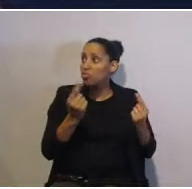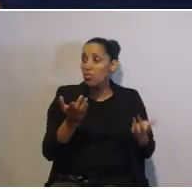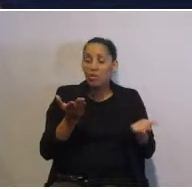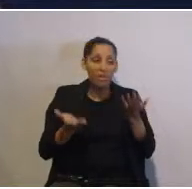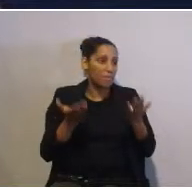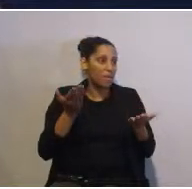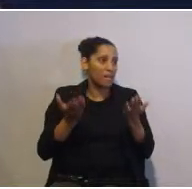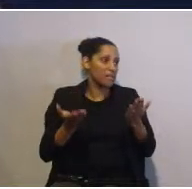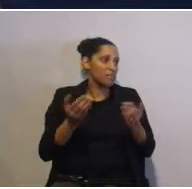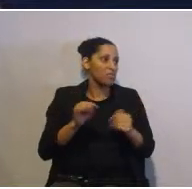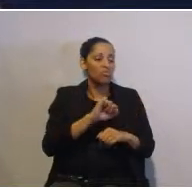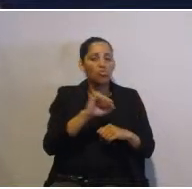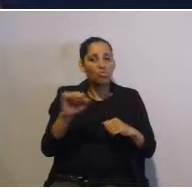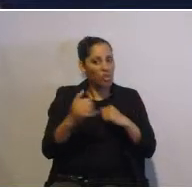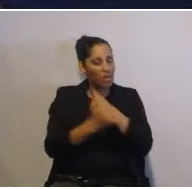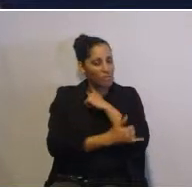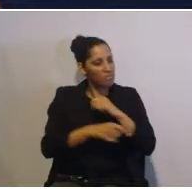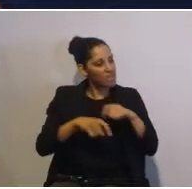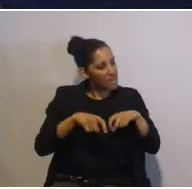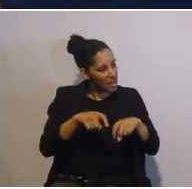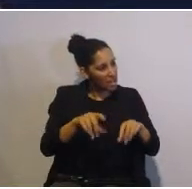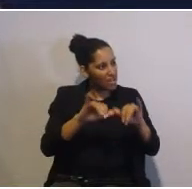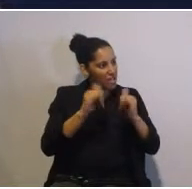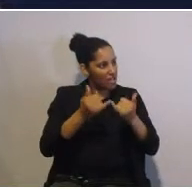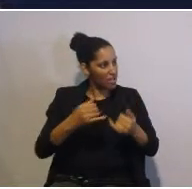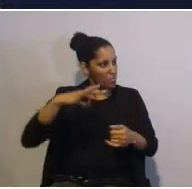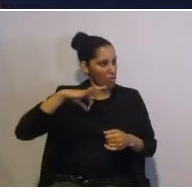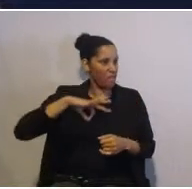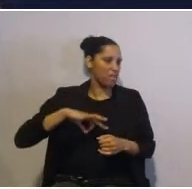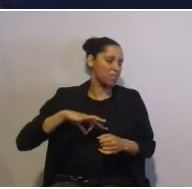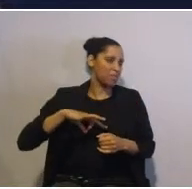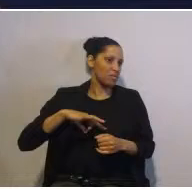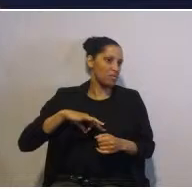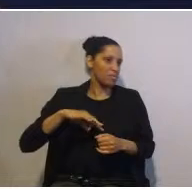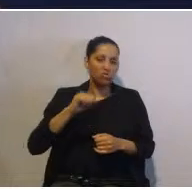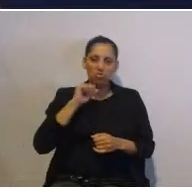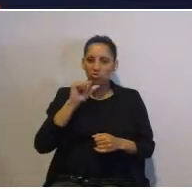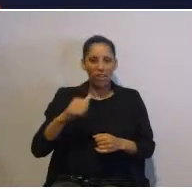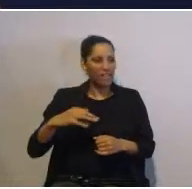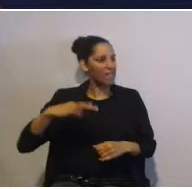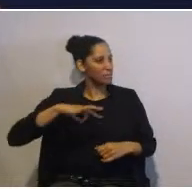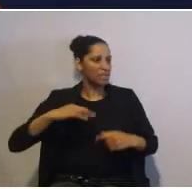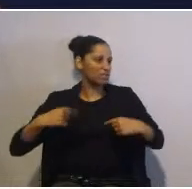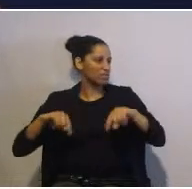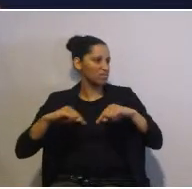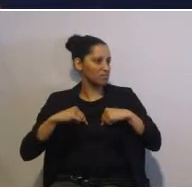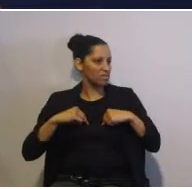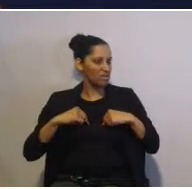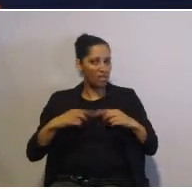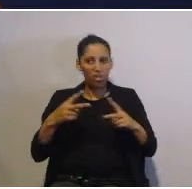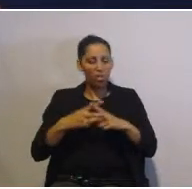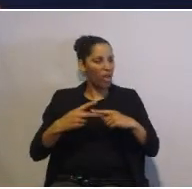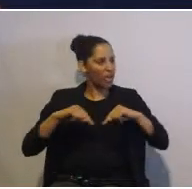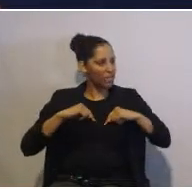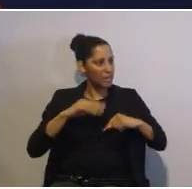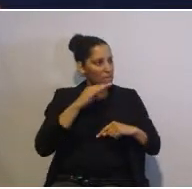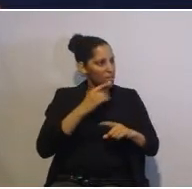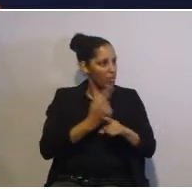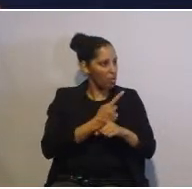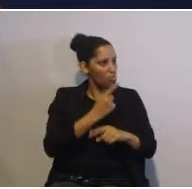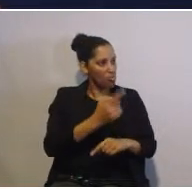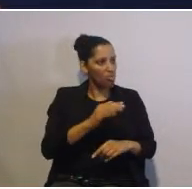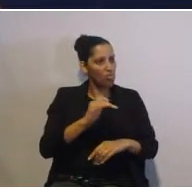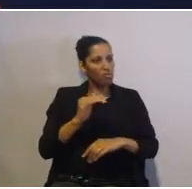of your company. You must run your company at a profitable, but not at our expense. Now you're going to come back every time and ask